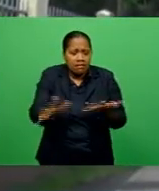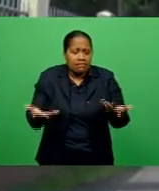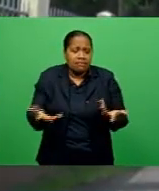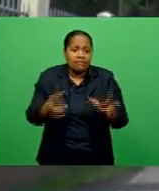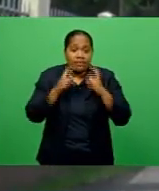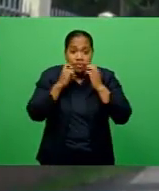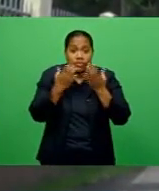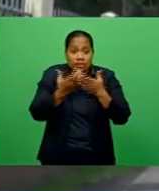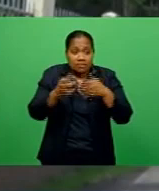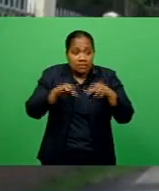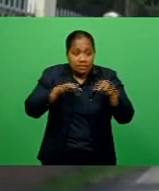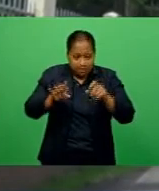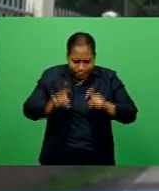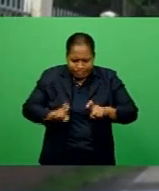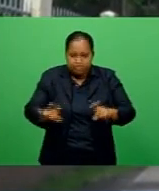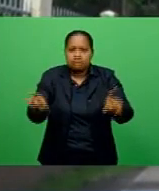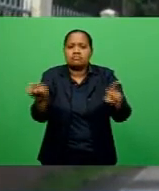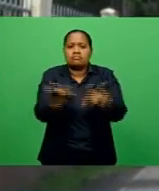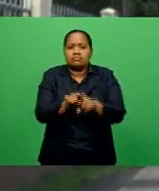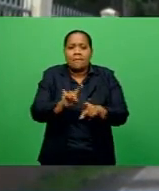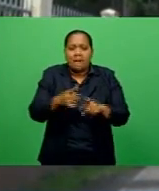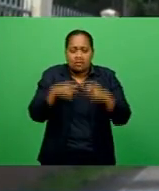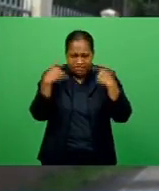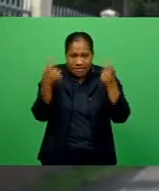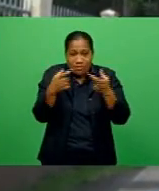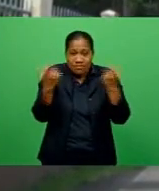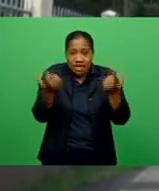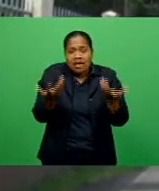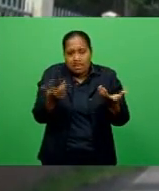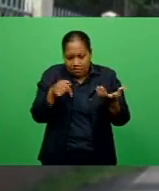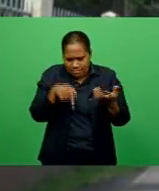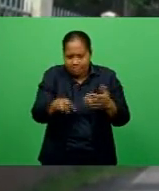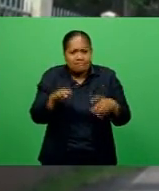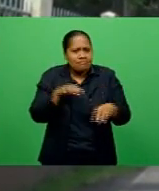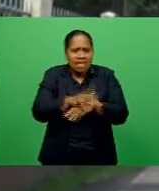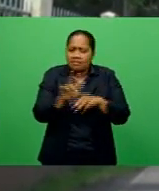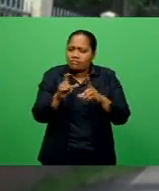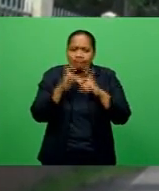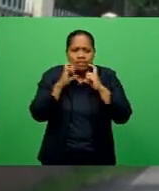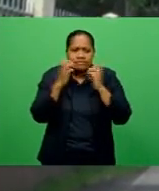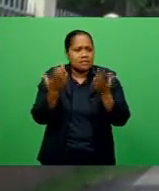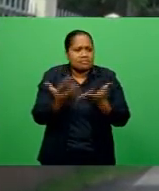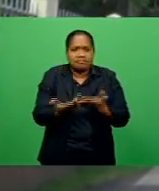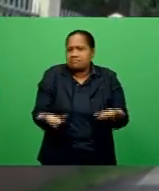Christmas plans will remain the same. We will still celebrate. This is the month for Christmas.